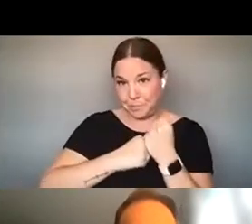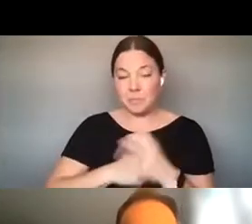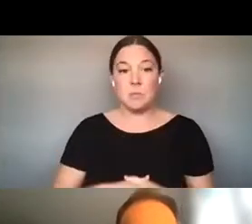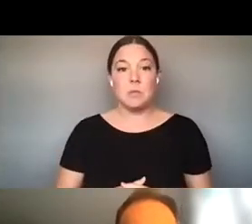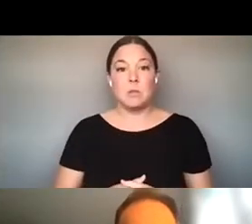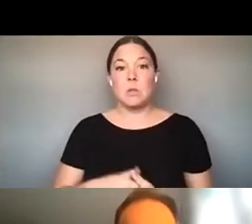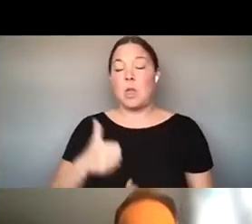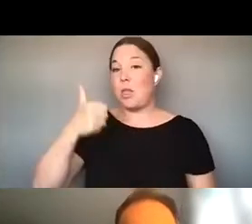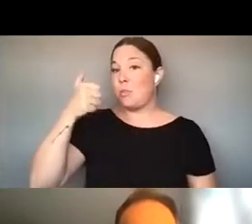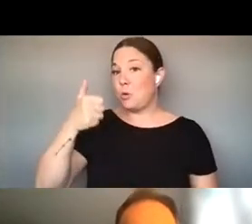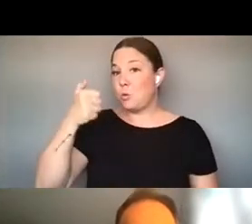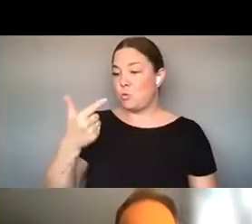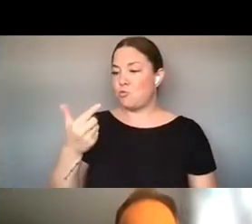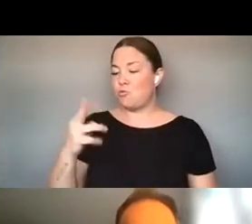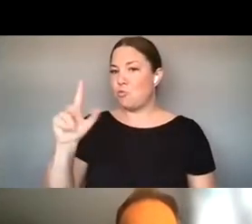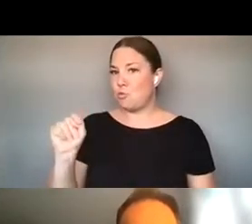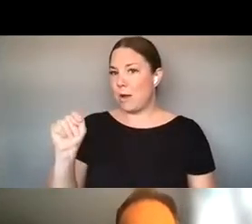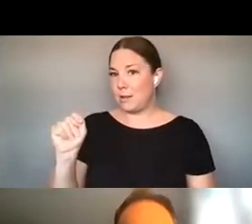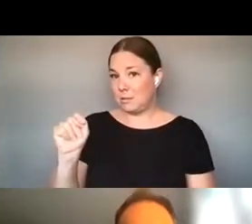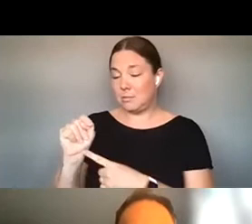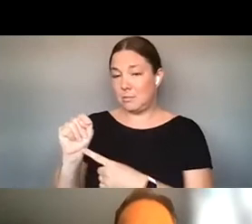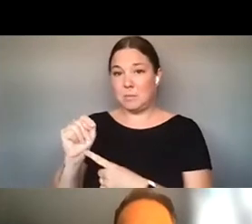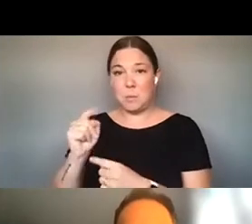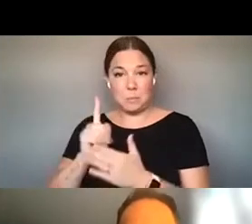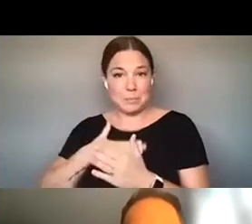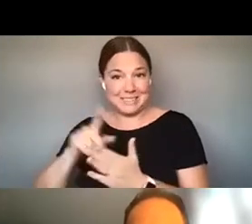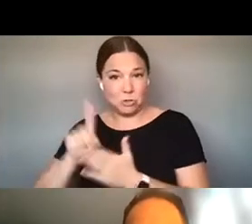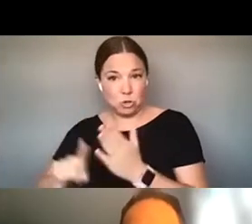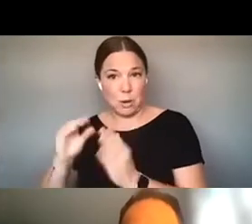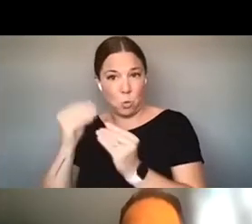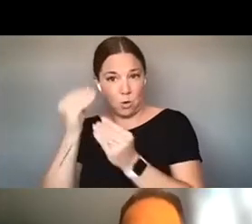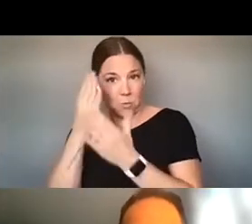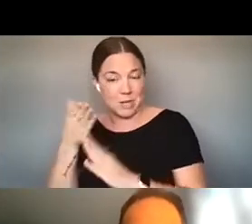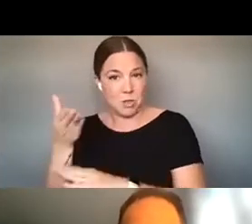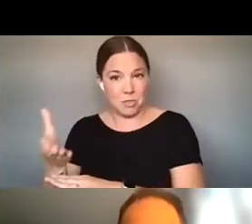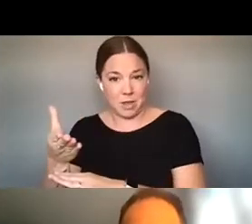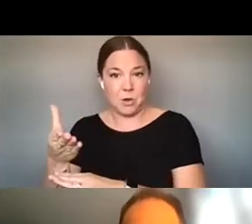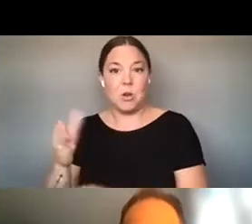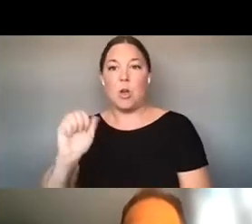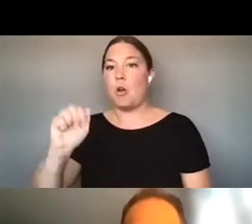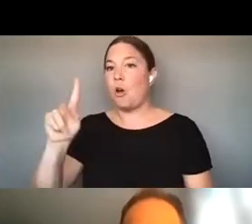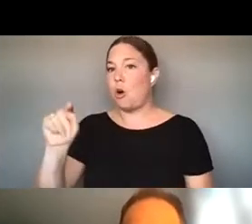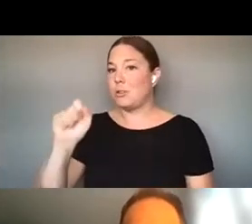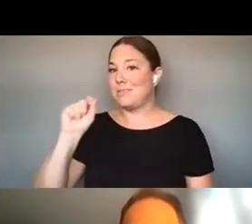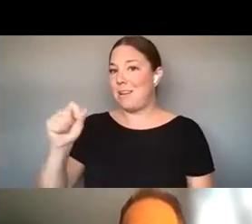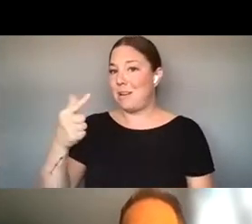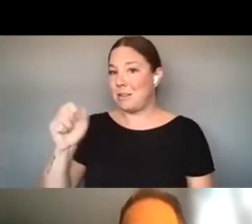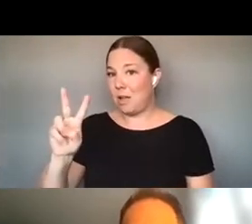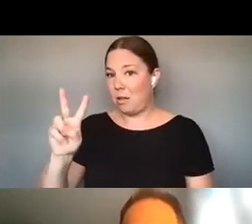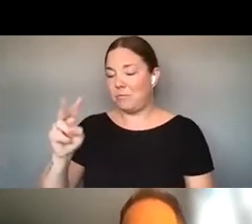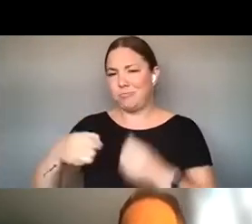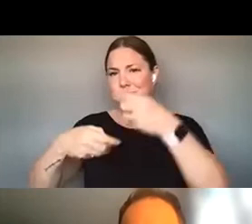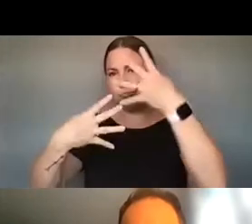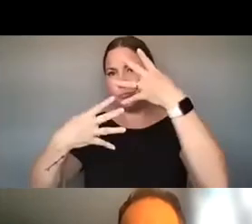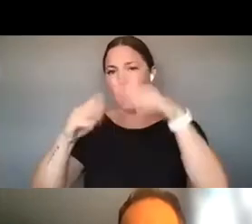grants section of our website at arts.gov for a listing of our regular grant programs, and don't hesitate to reach